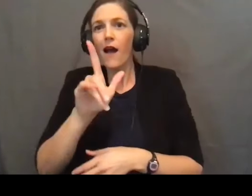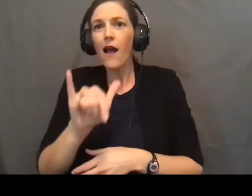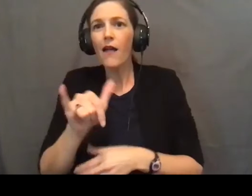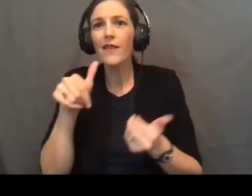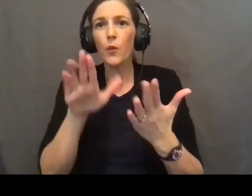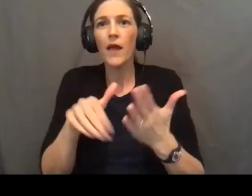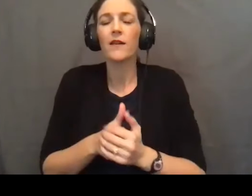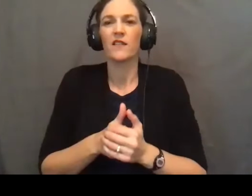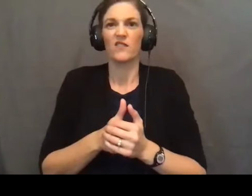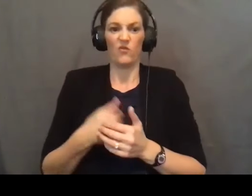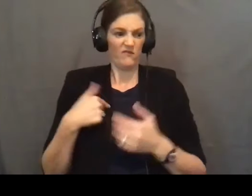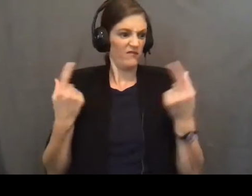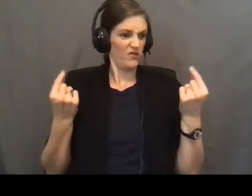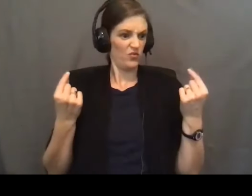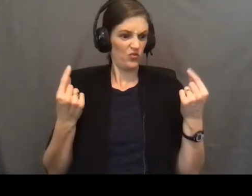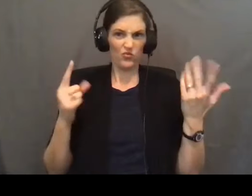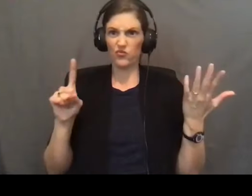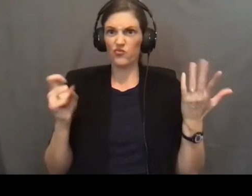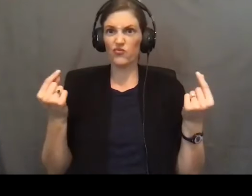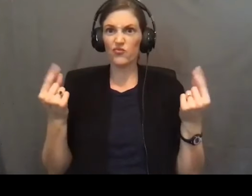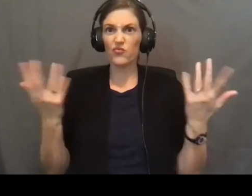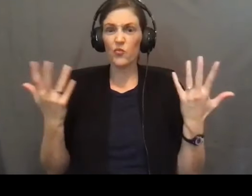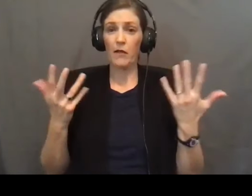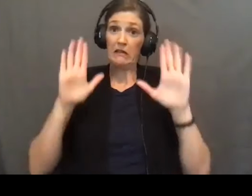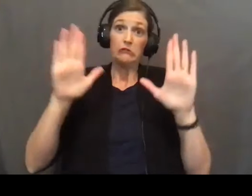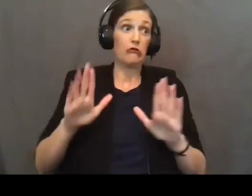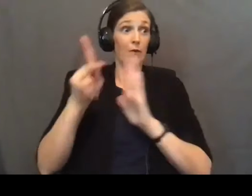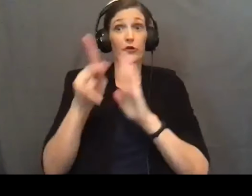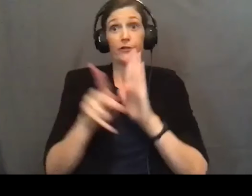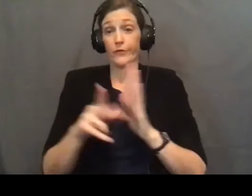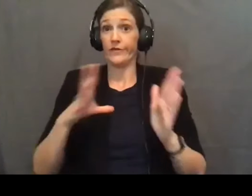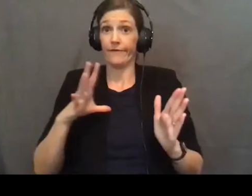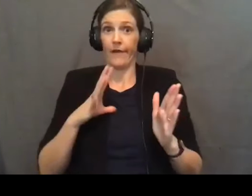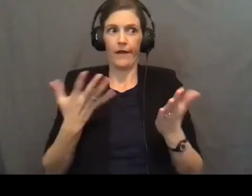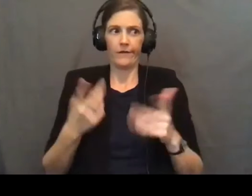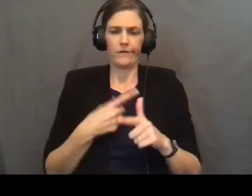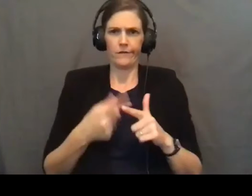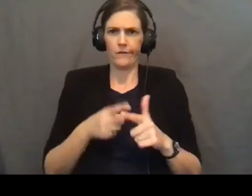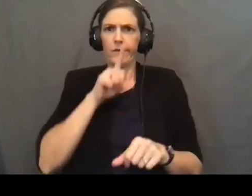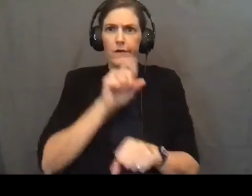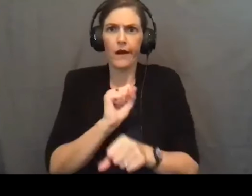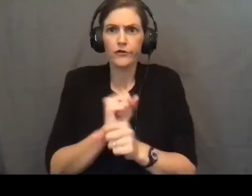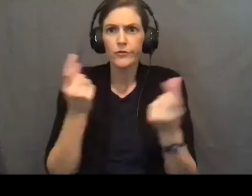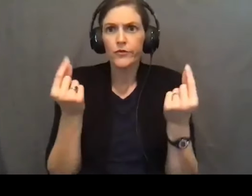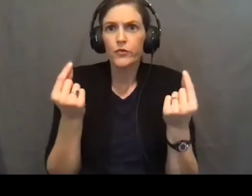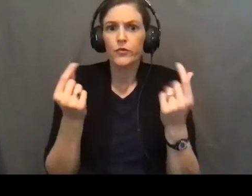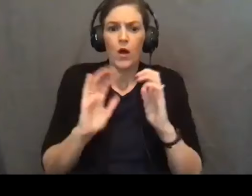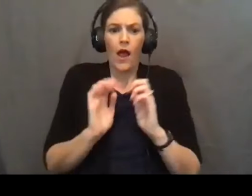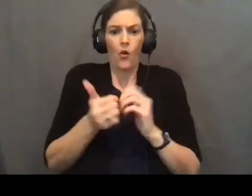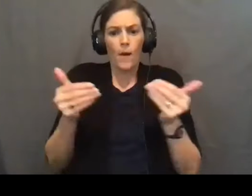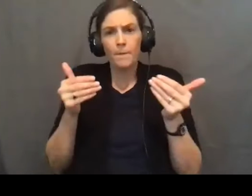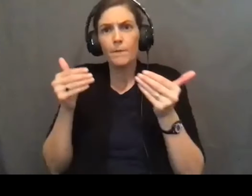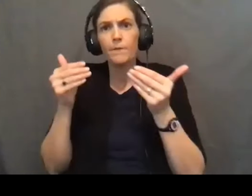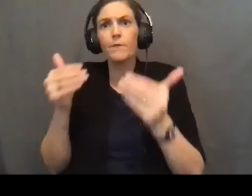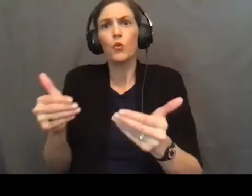So what am I supposed to do? I there are great principles. This is helpful. But what do I actually do? How do I move towards